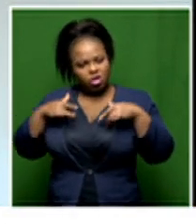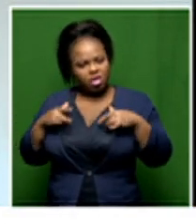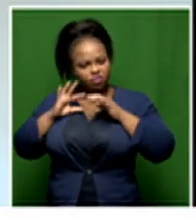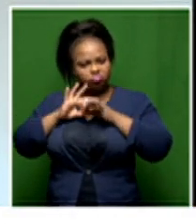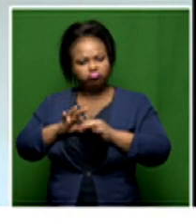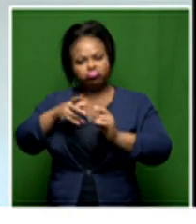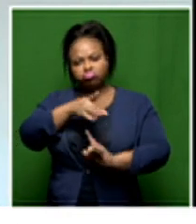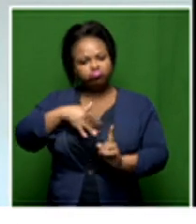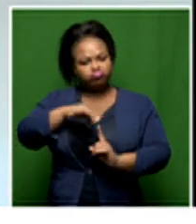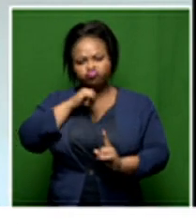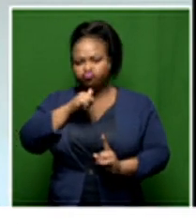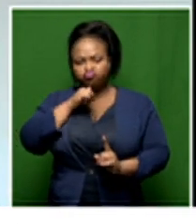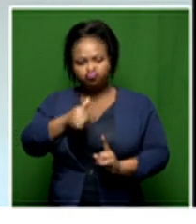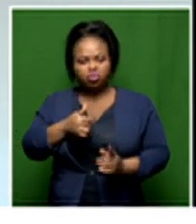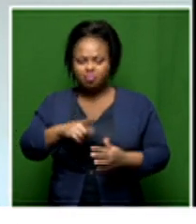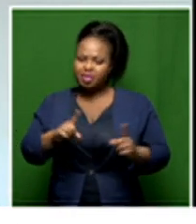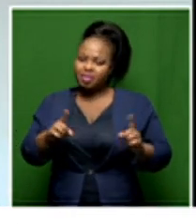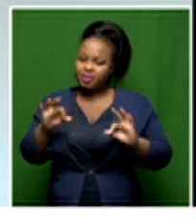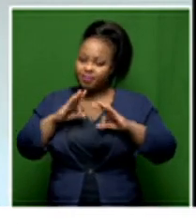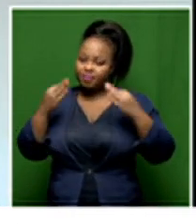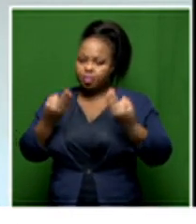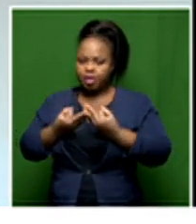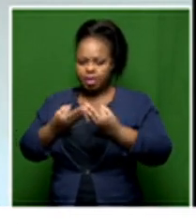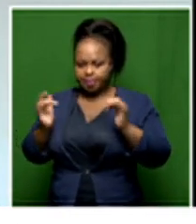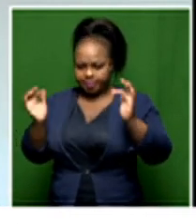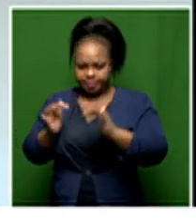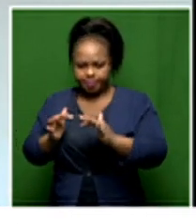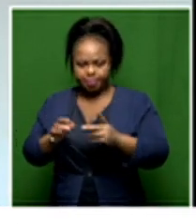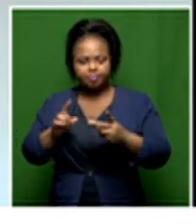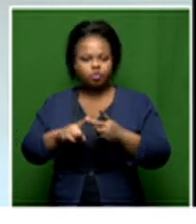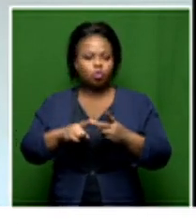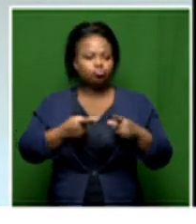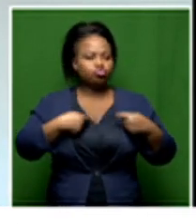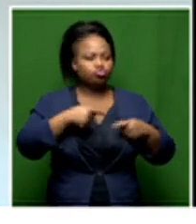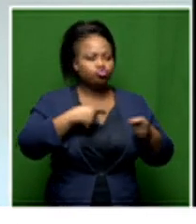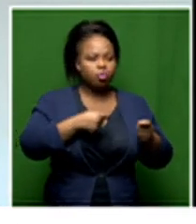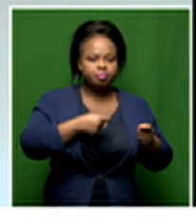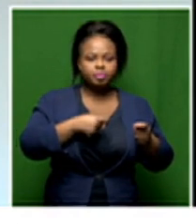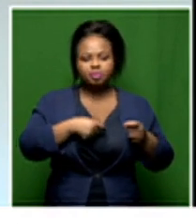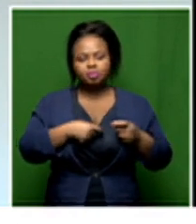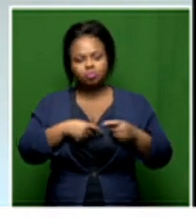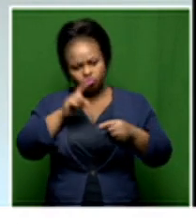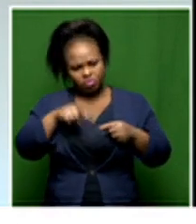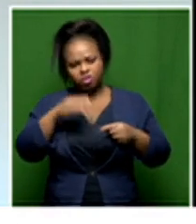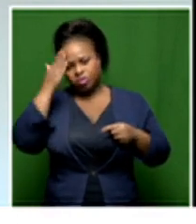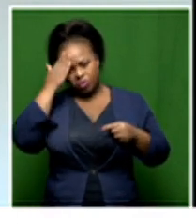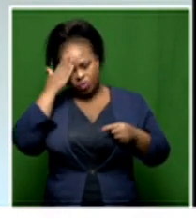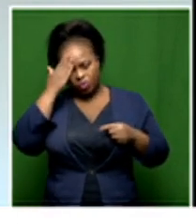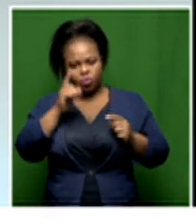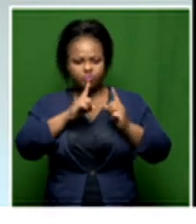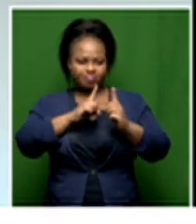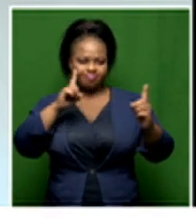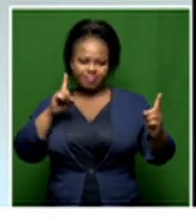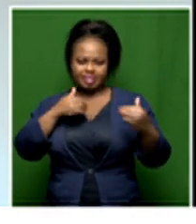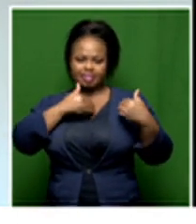that, through certain family gatherings, we've gone to or going to the shops to buy essentials. You can keep